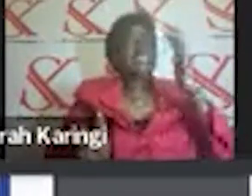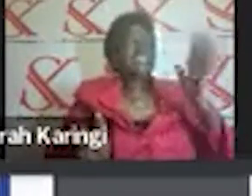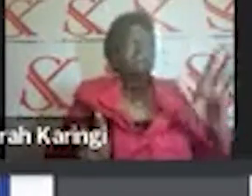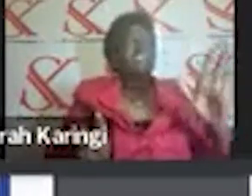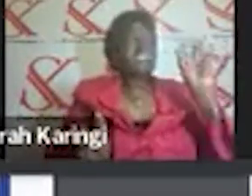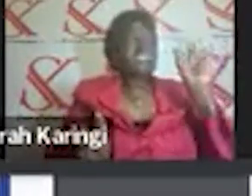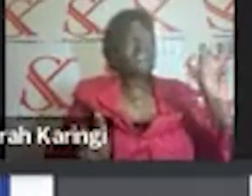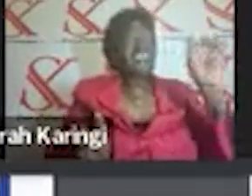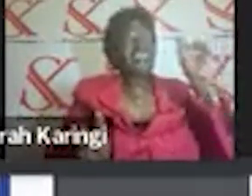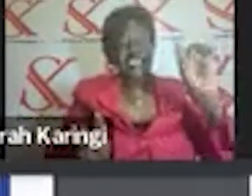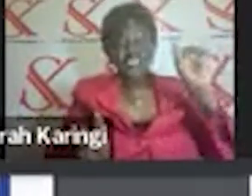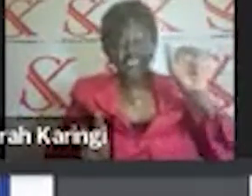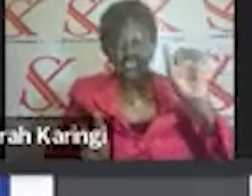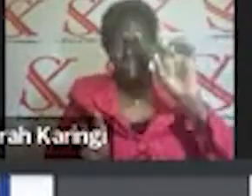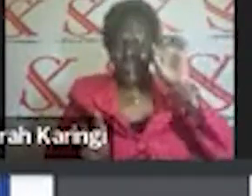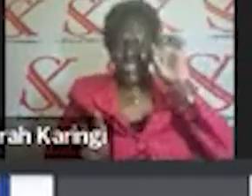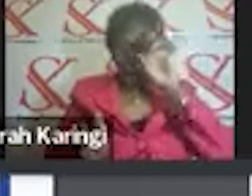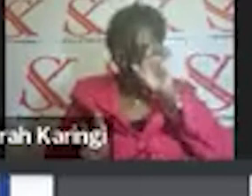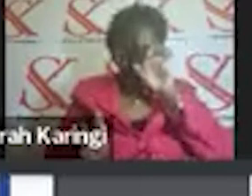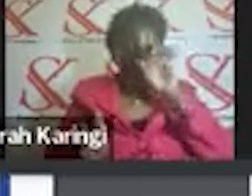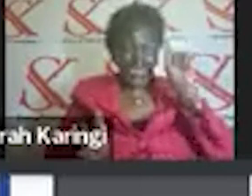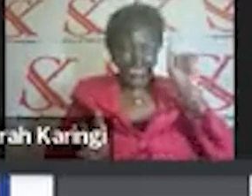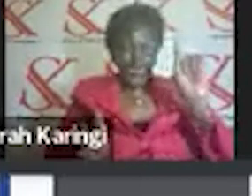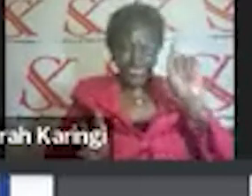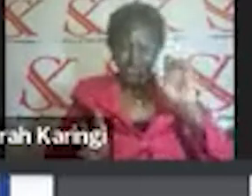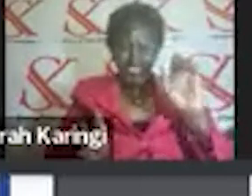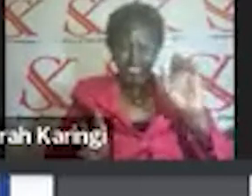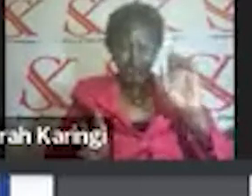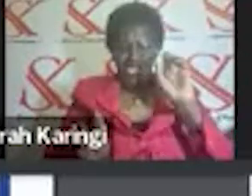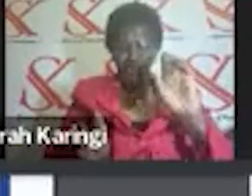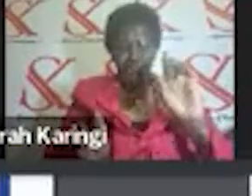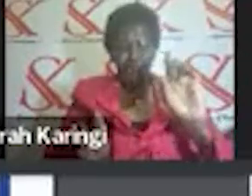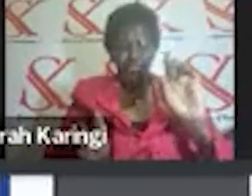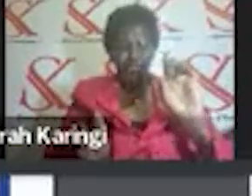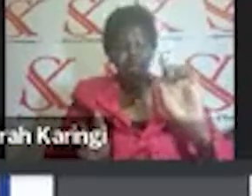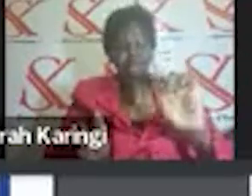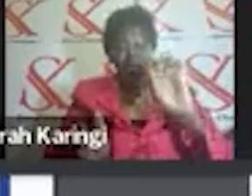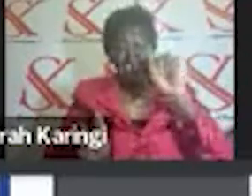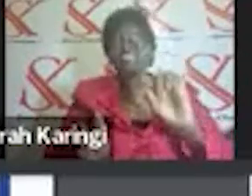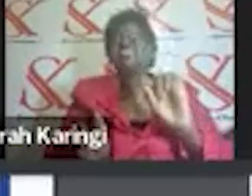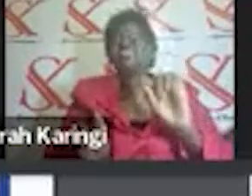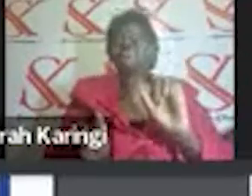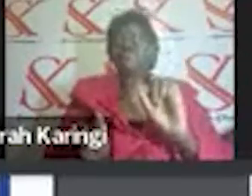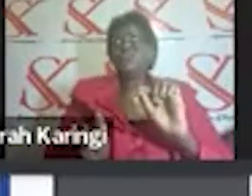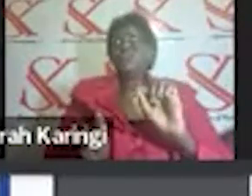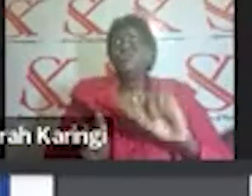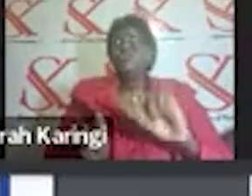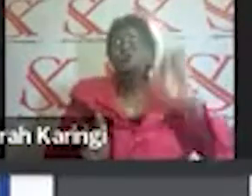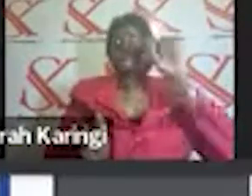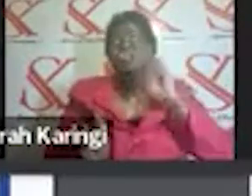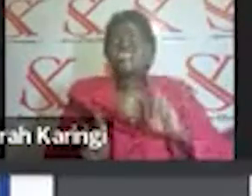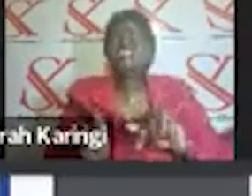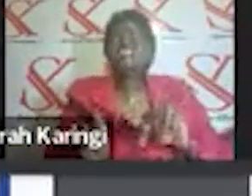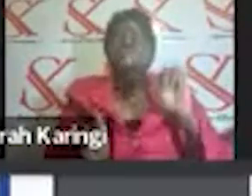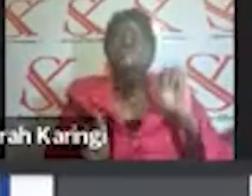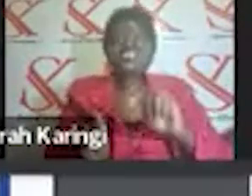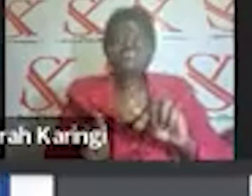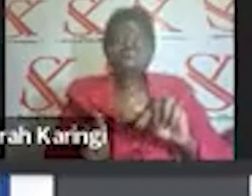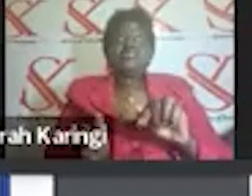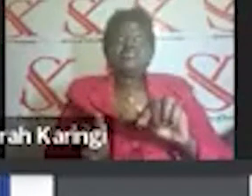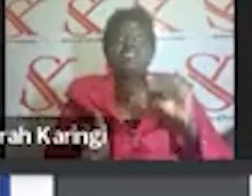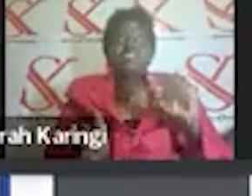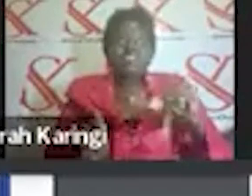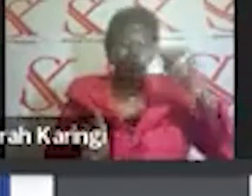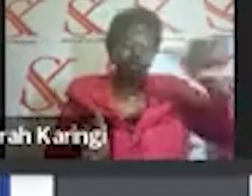connect you and tell you that if I trust you, the word is trust. If I like you and I trust you and I know you very well, I can tell you for sure, I'll do anything to